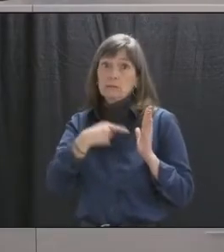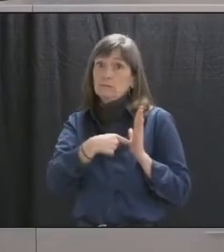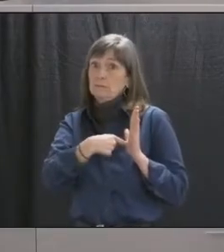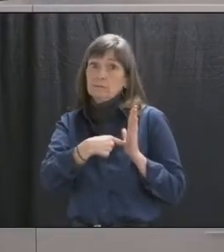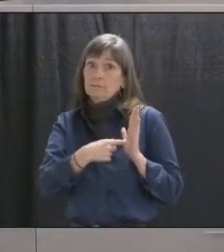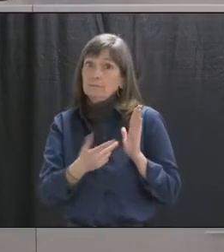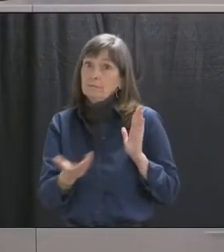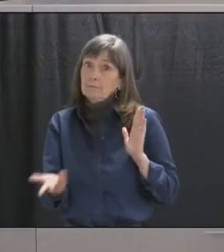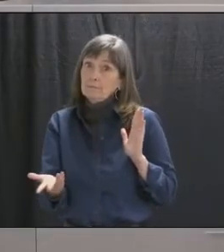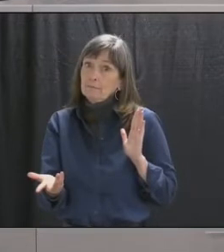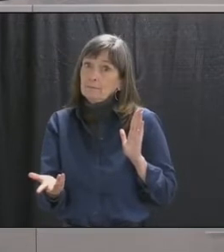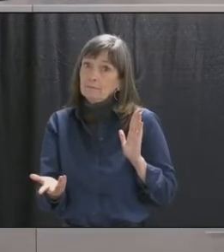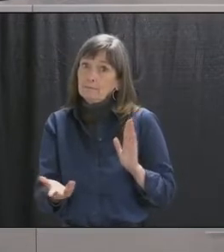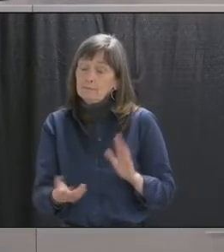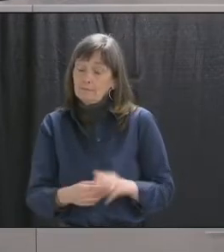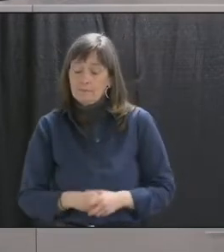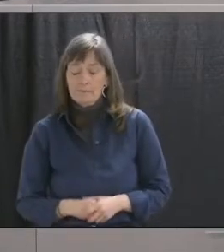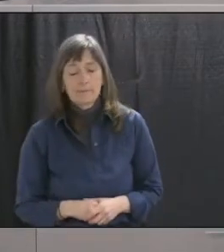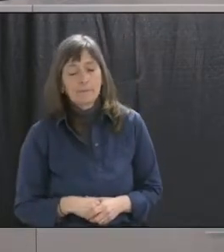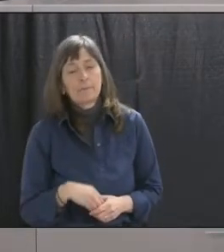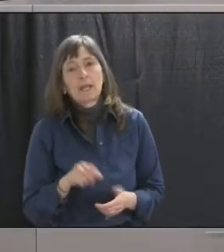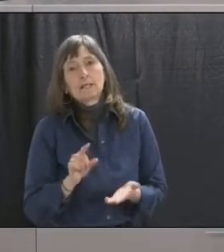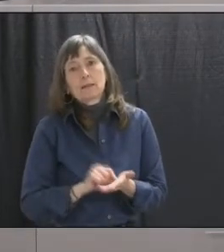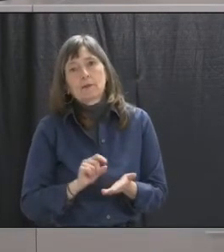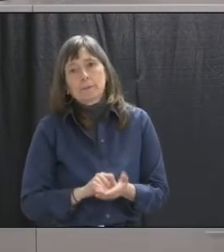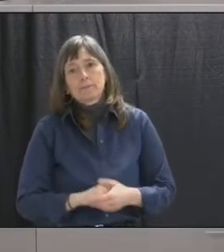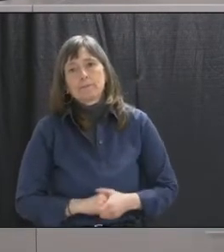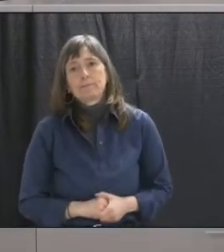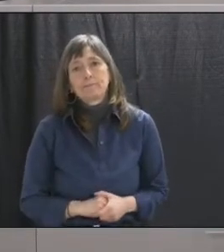Our next question is from David Marr of The Telegram. Please go